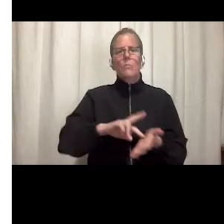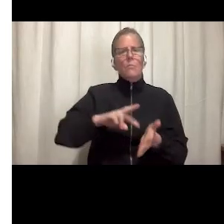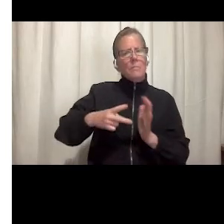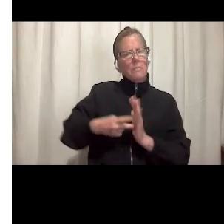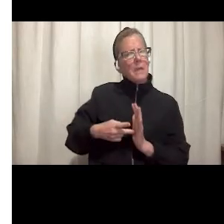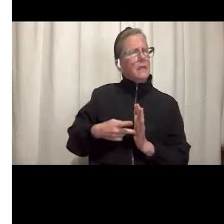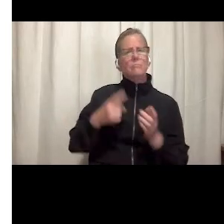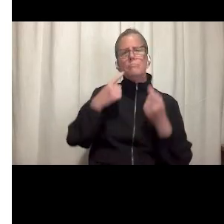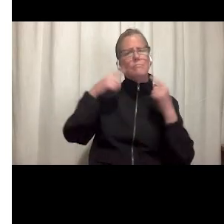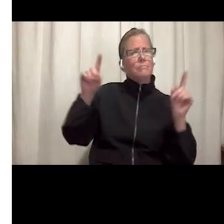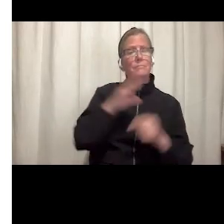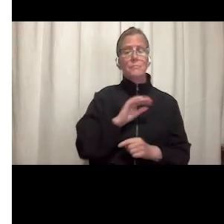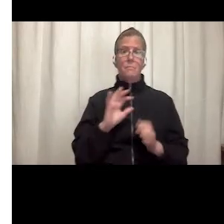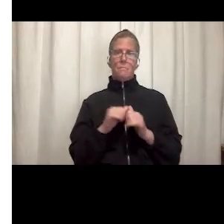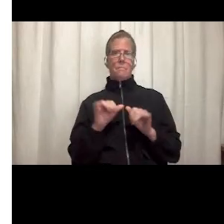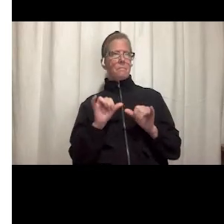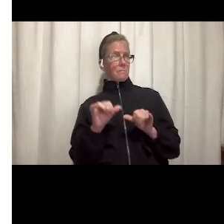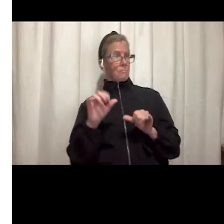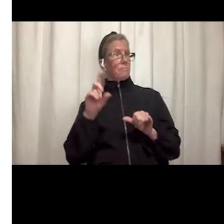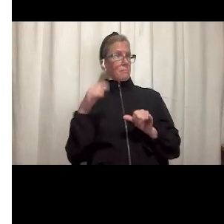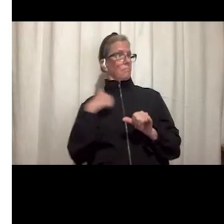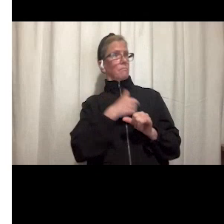every step.